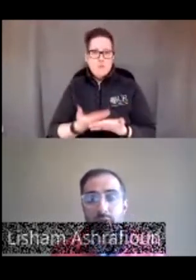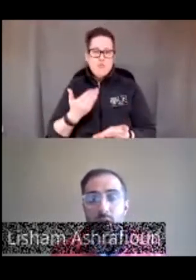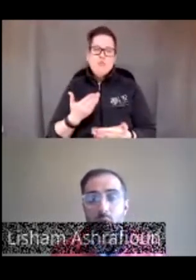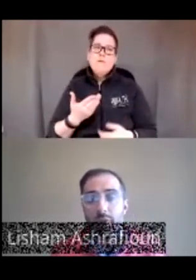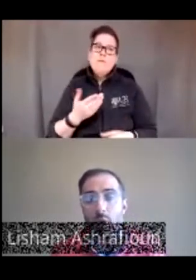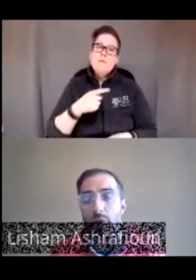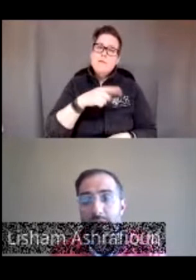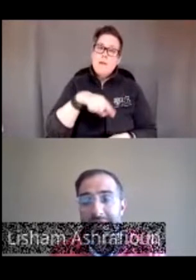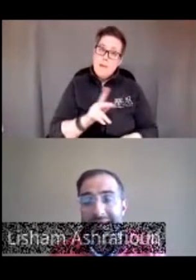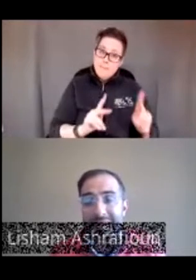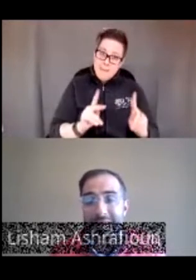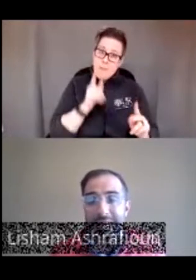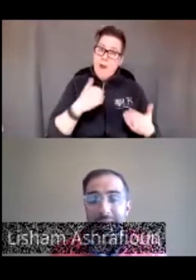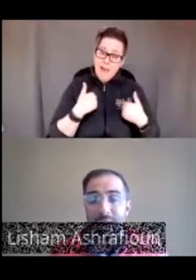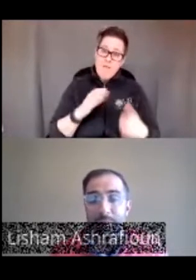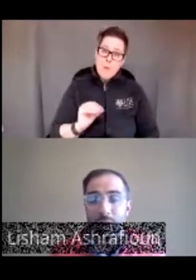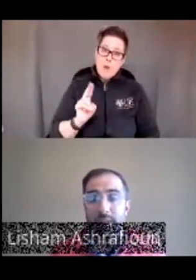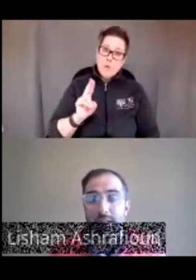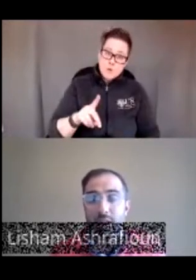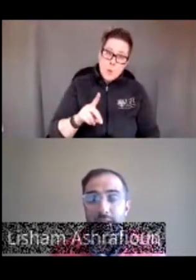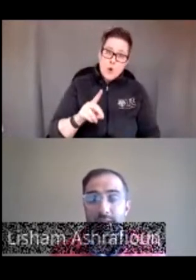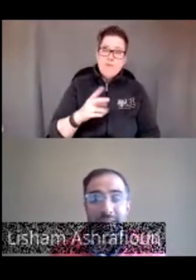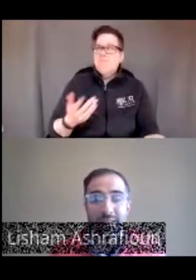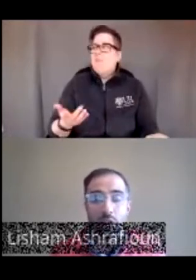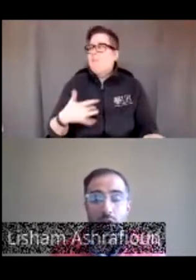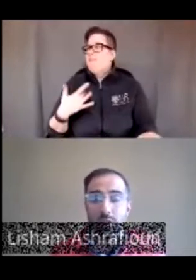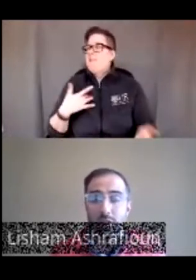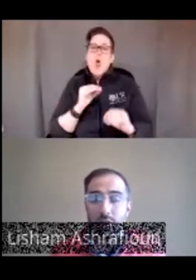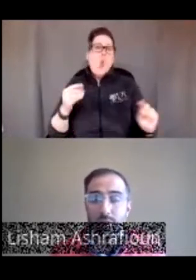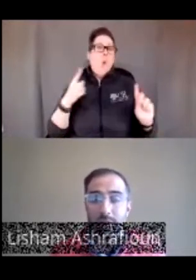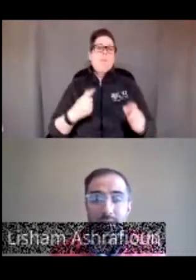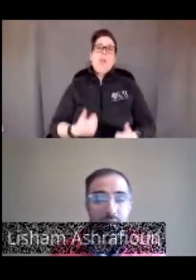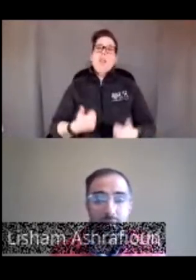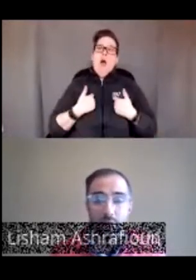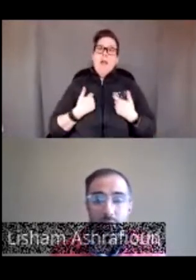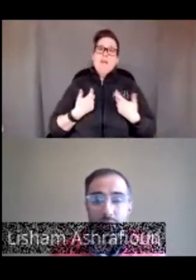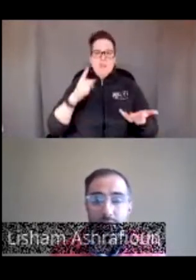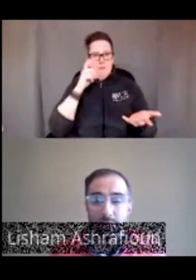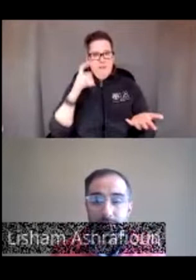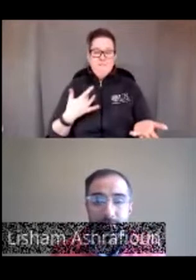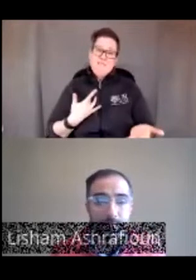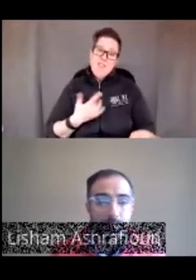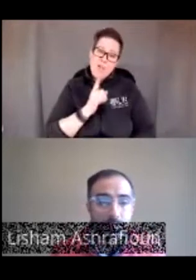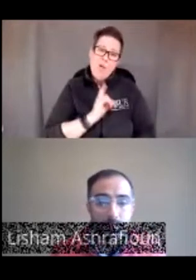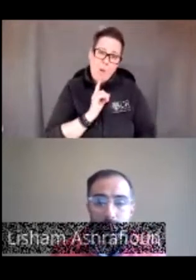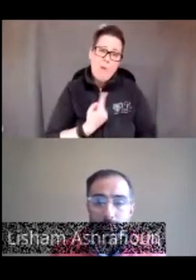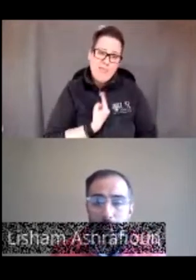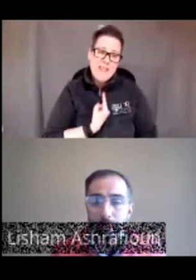individuals with OUD indicate they lack purpose in life, and that's largely driven by a sense of loneliness.